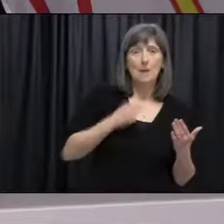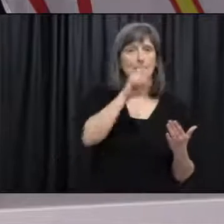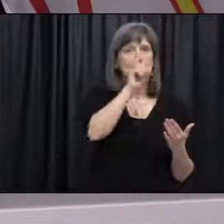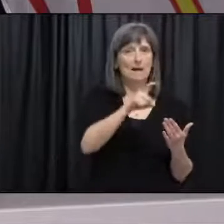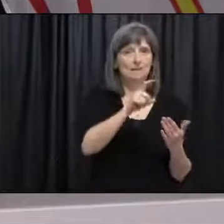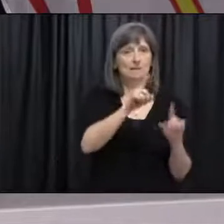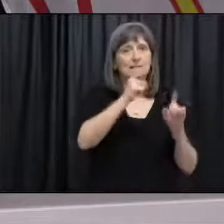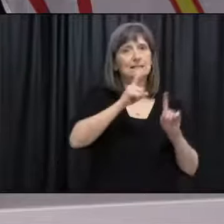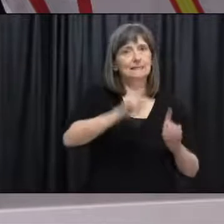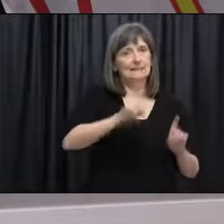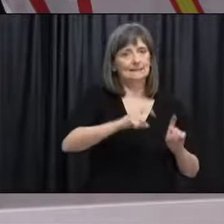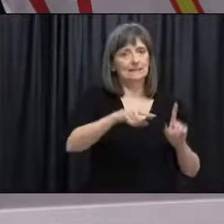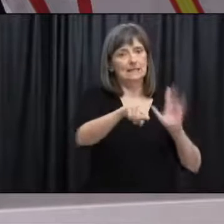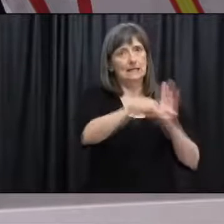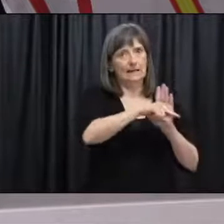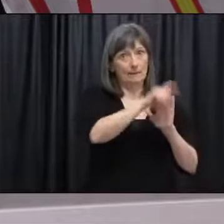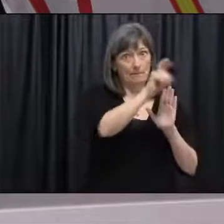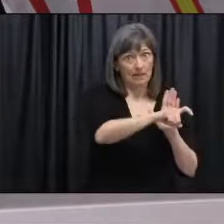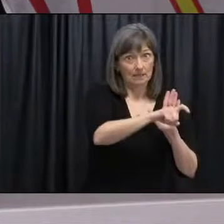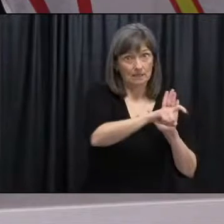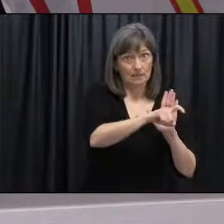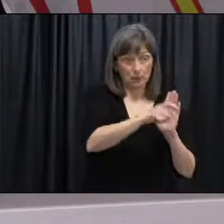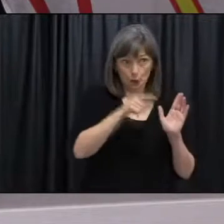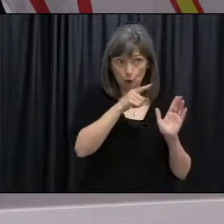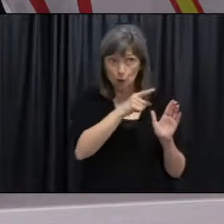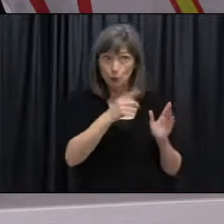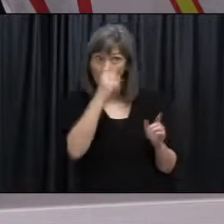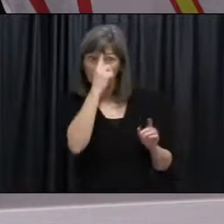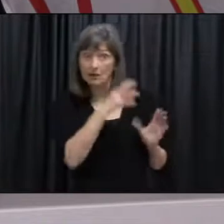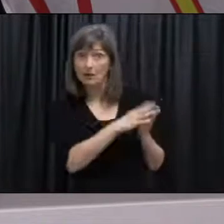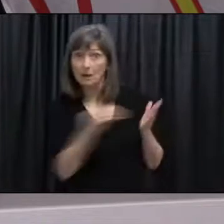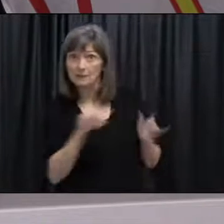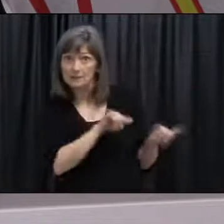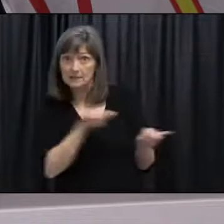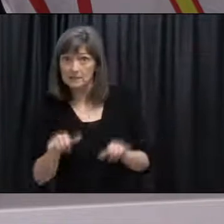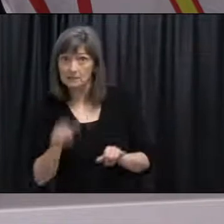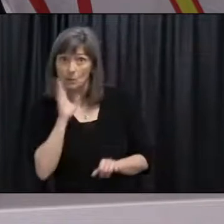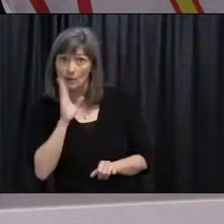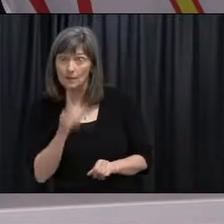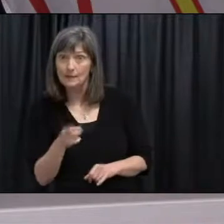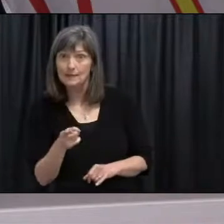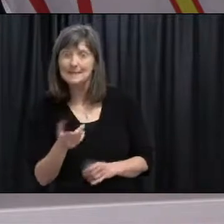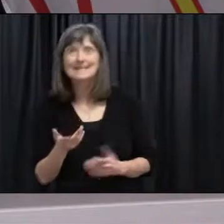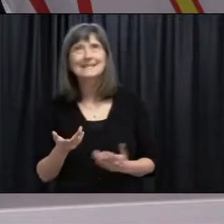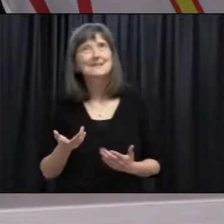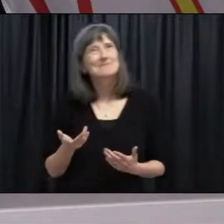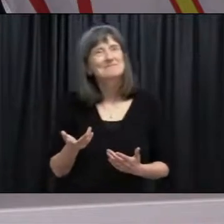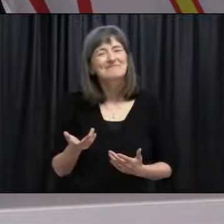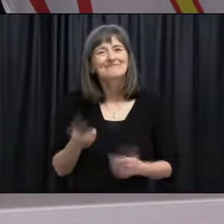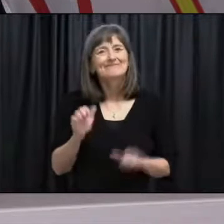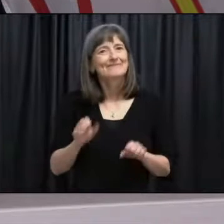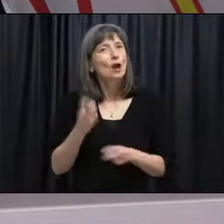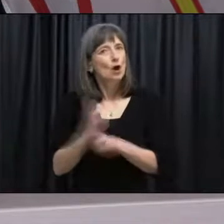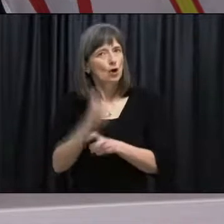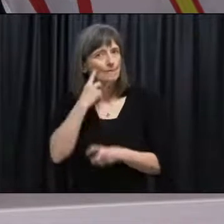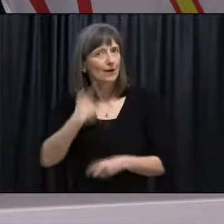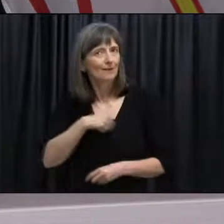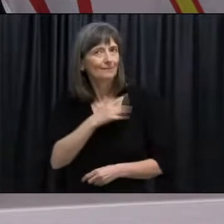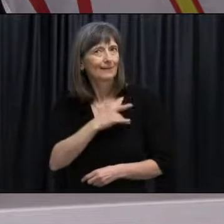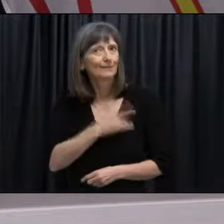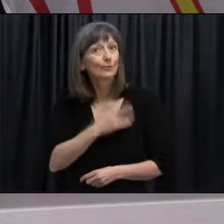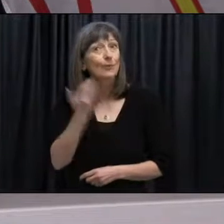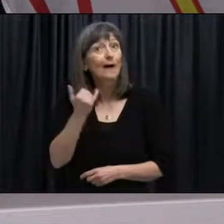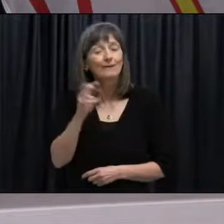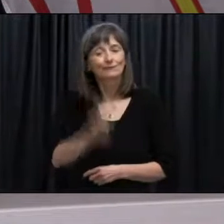So that's a bit difficult to do because, there are lots of travelers who have to be allowed to come home. So